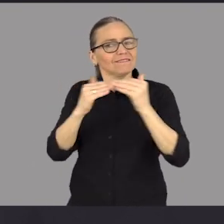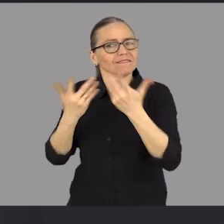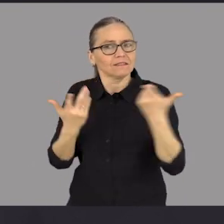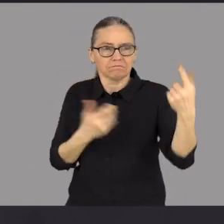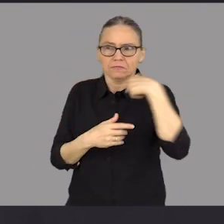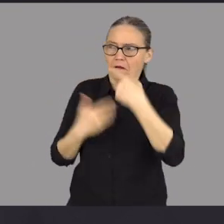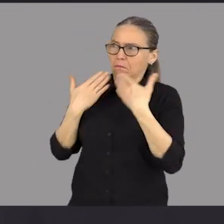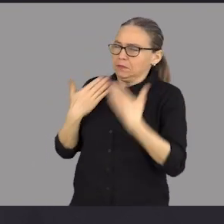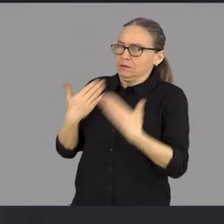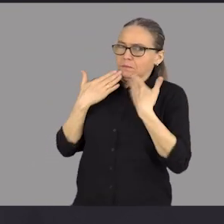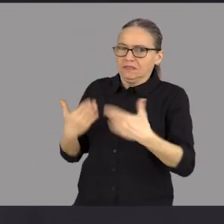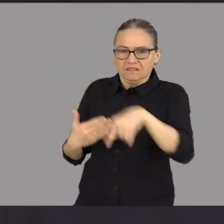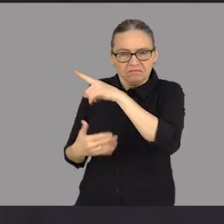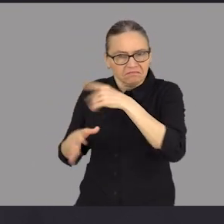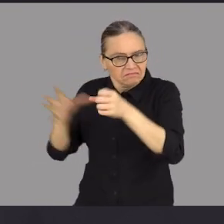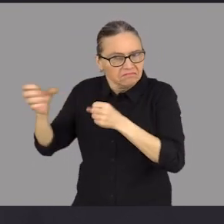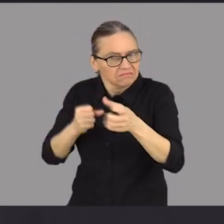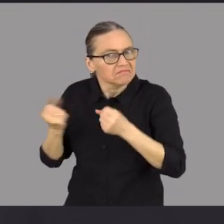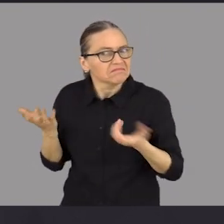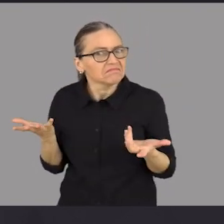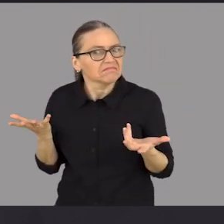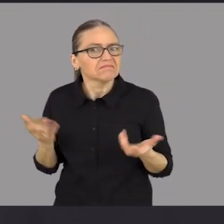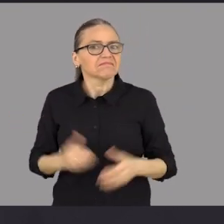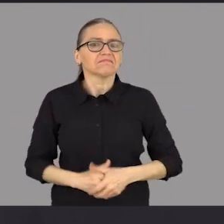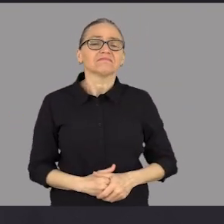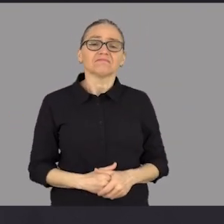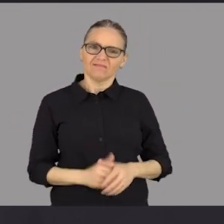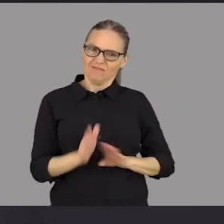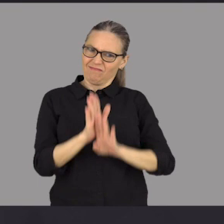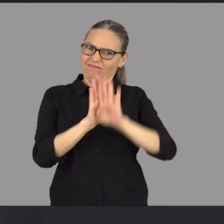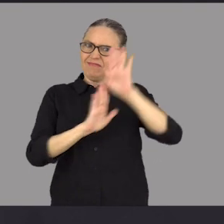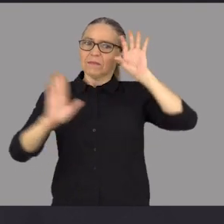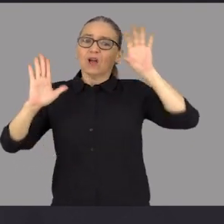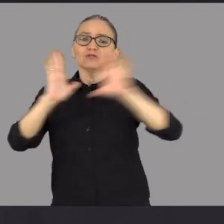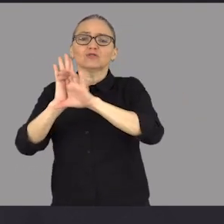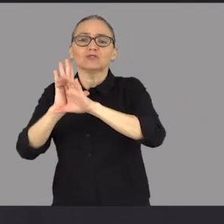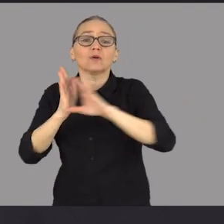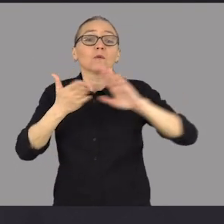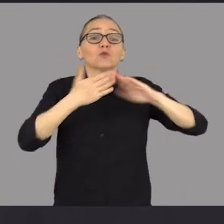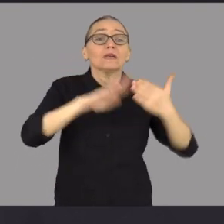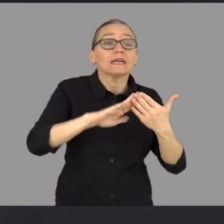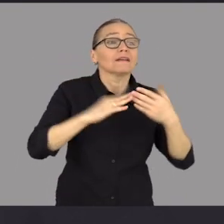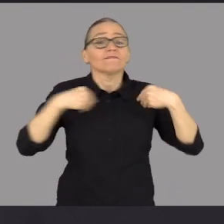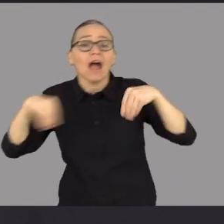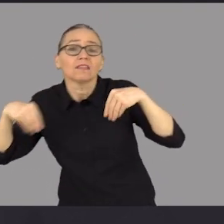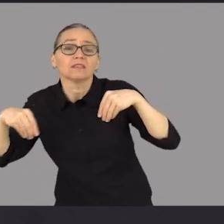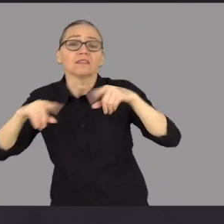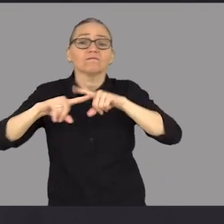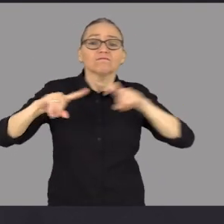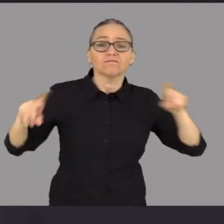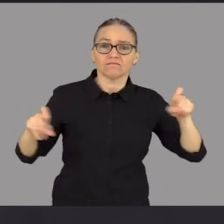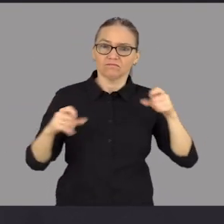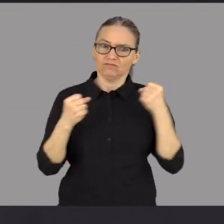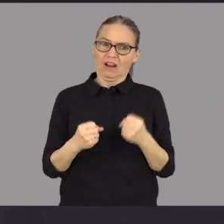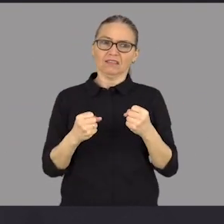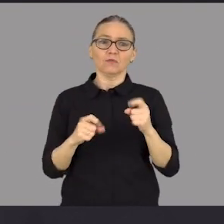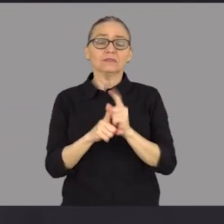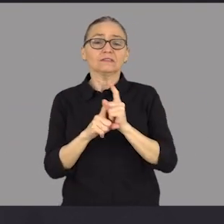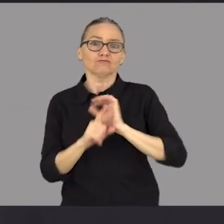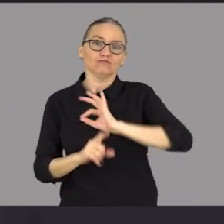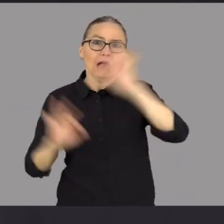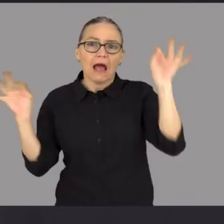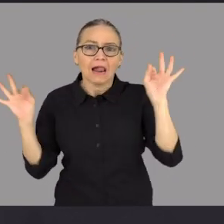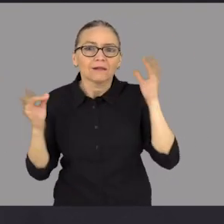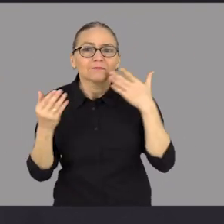basis recognizing or thanking me for our inclusive culture. This has helped our image in the community and helped our sales and